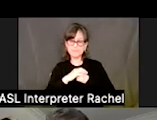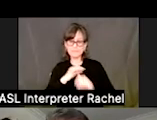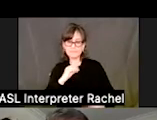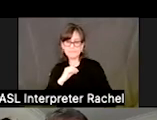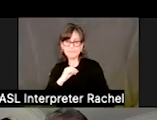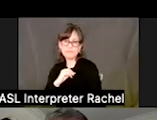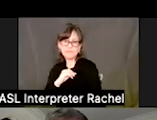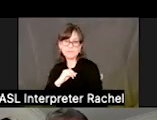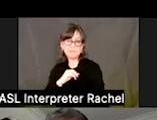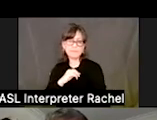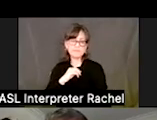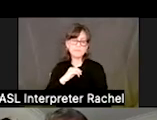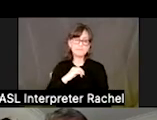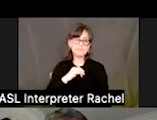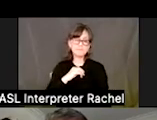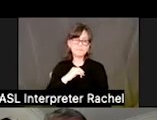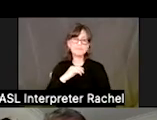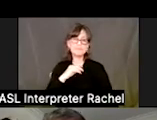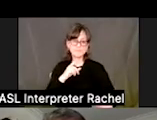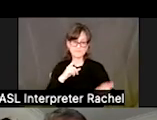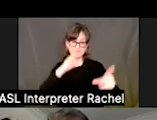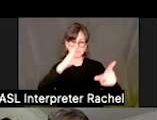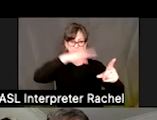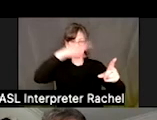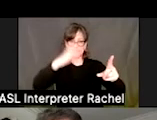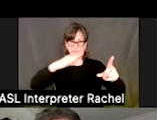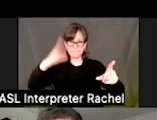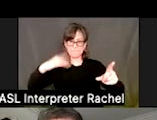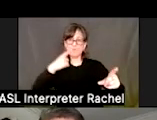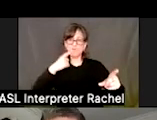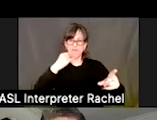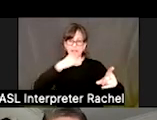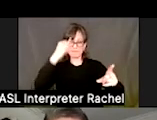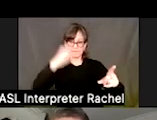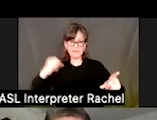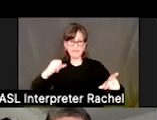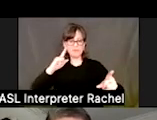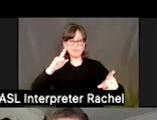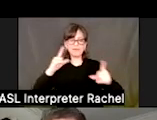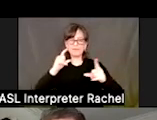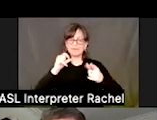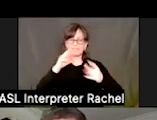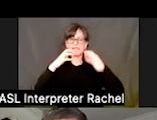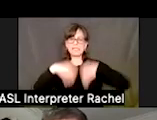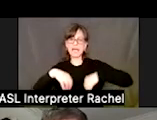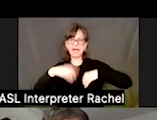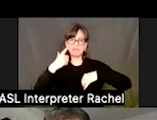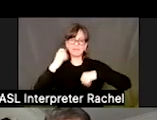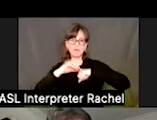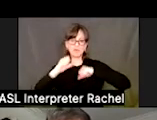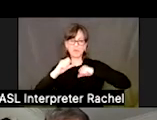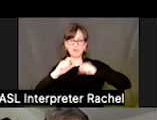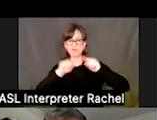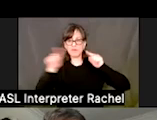Parapet failed in the earthquake. Next slide. And you can see where that fell off there, where it collapsed. It either went back on the roof or it